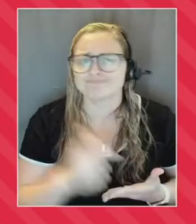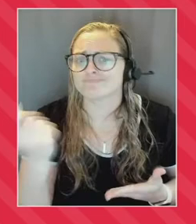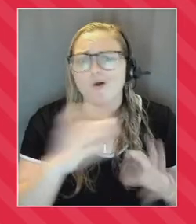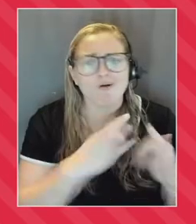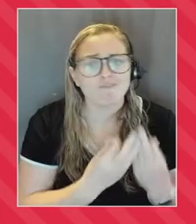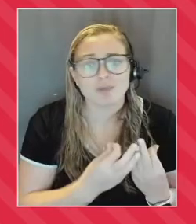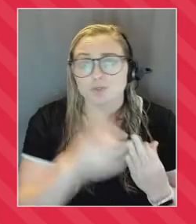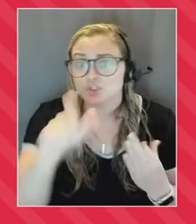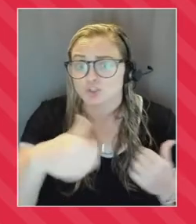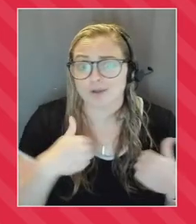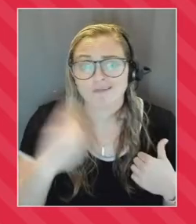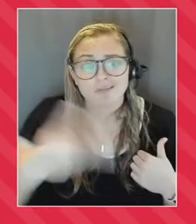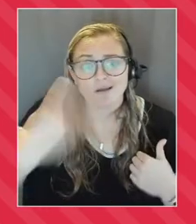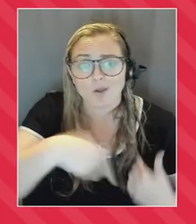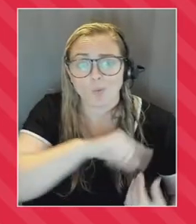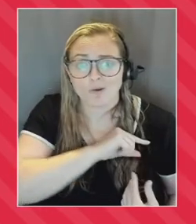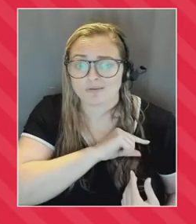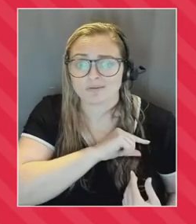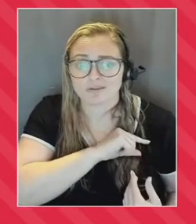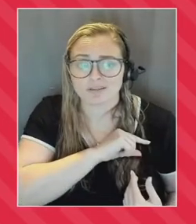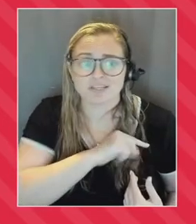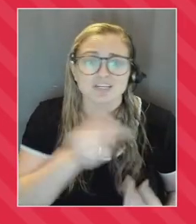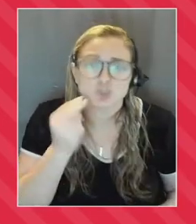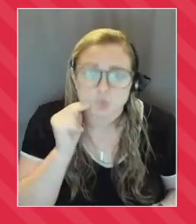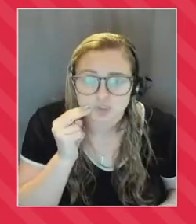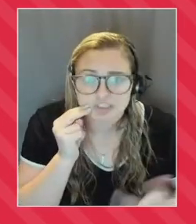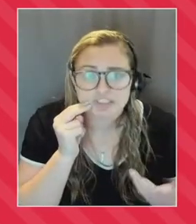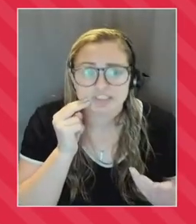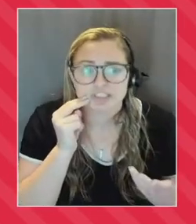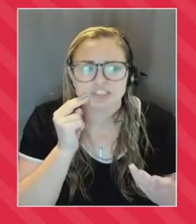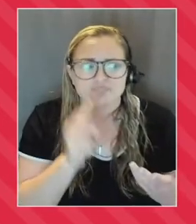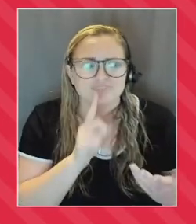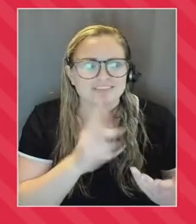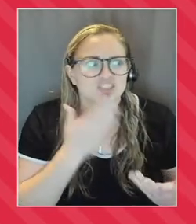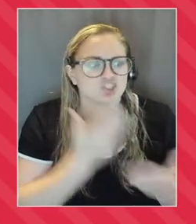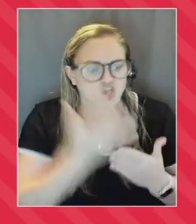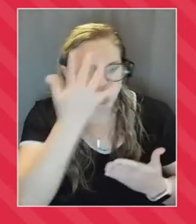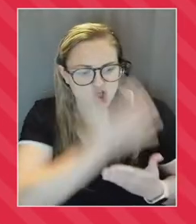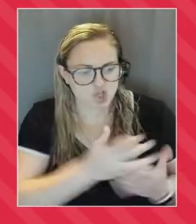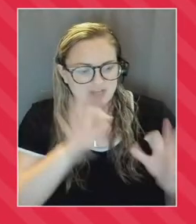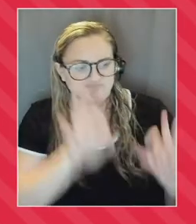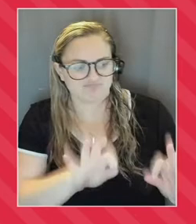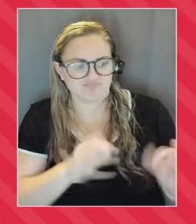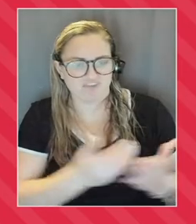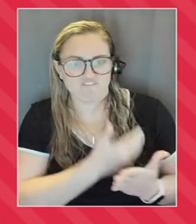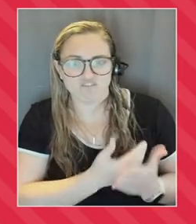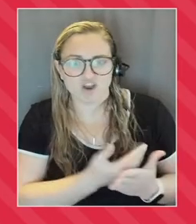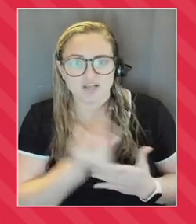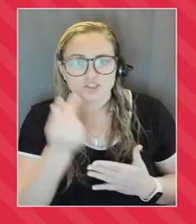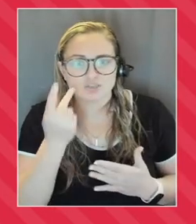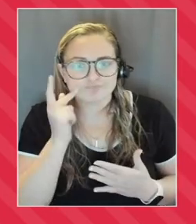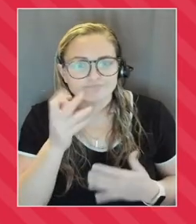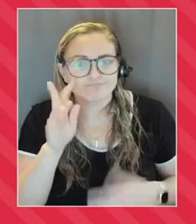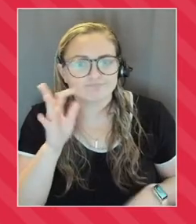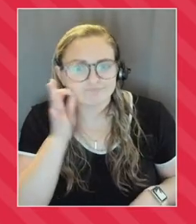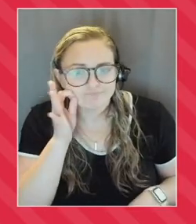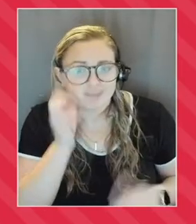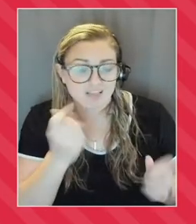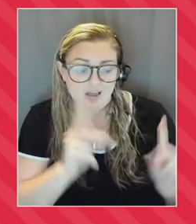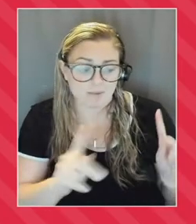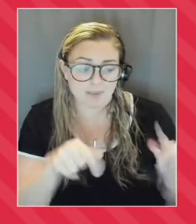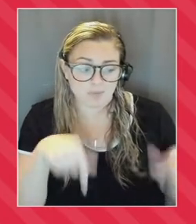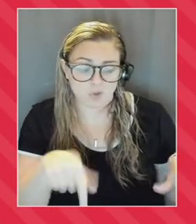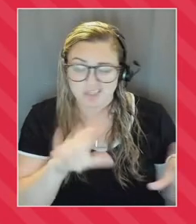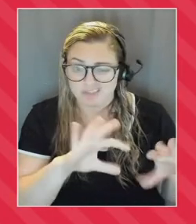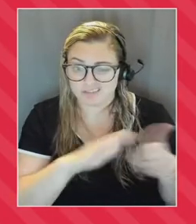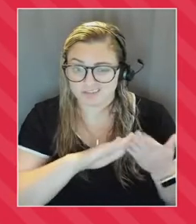those high quality, nutritious, really good looking, fresh produce that a lot of people in this country take for